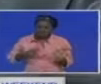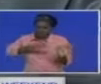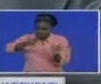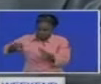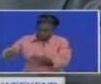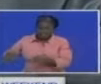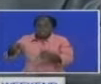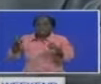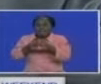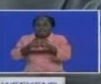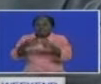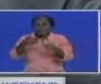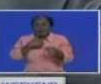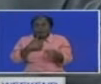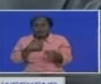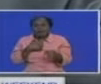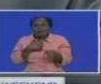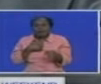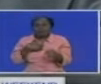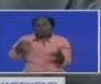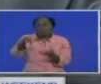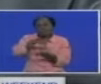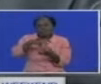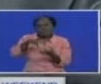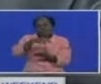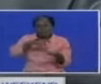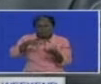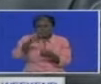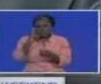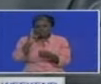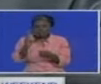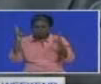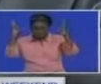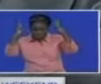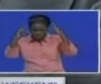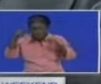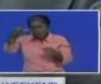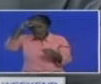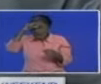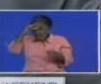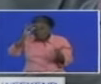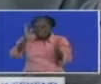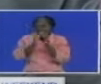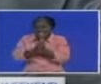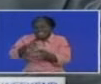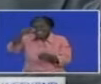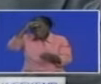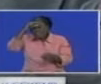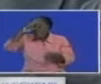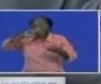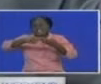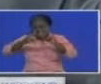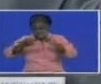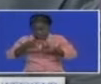that we are making another mistake. We are confusing two issues here. There is government to government relations, mm-hmm. which is what is happening with the